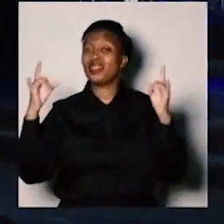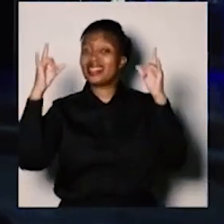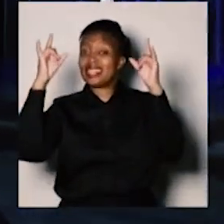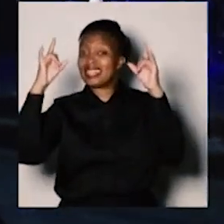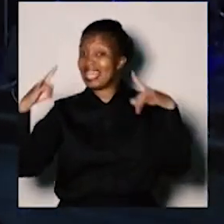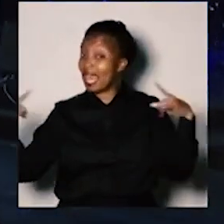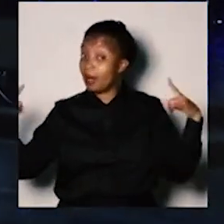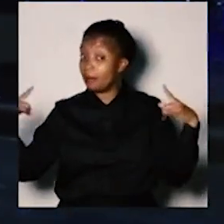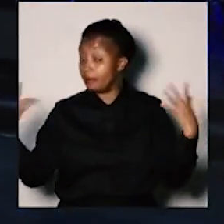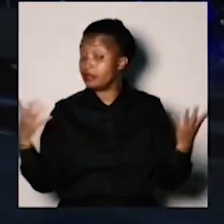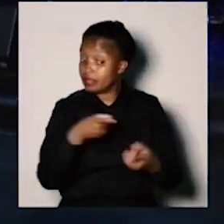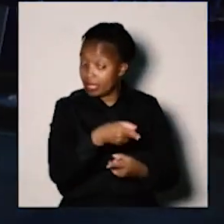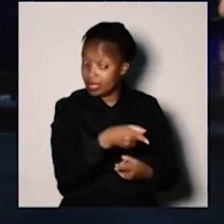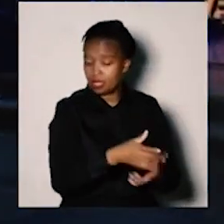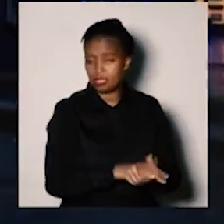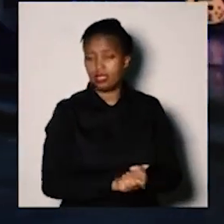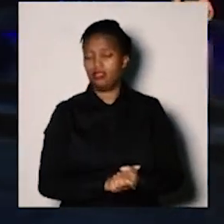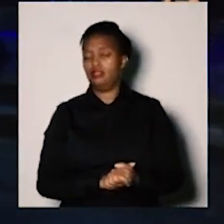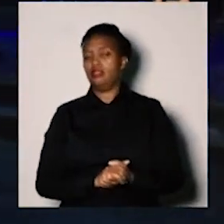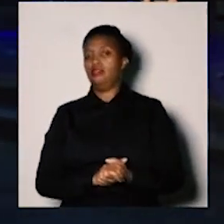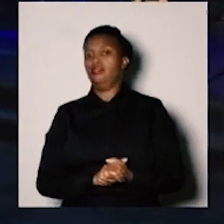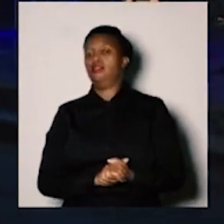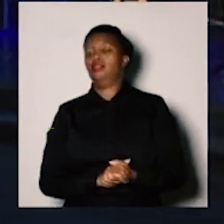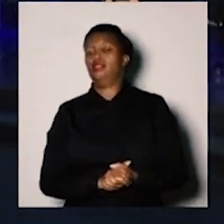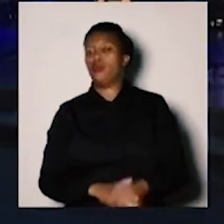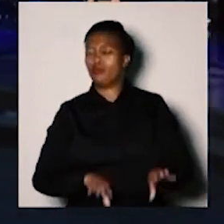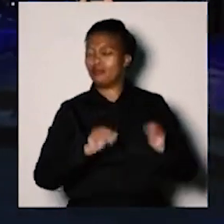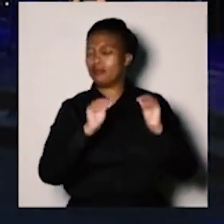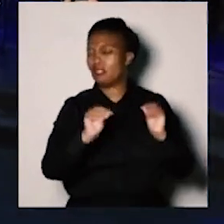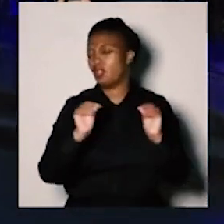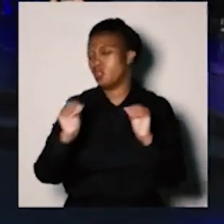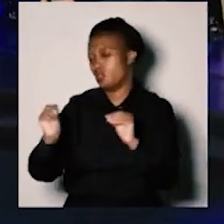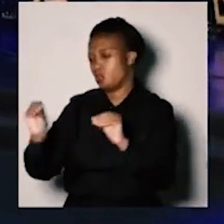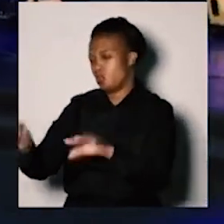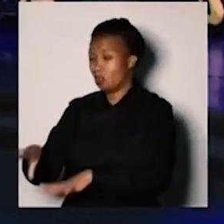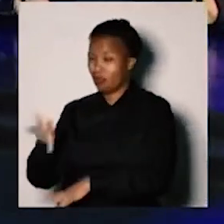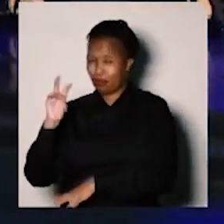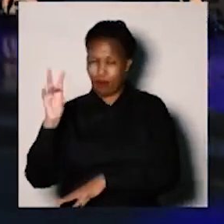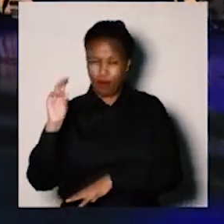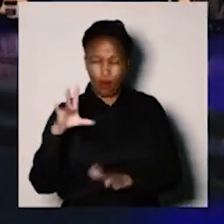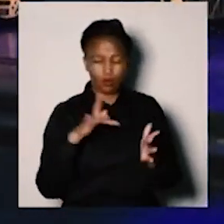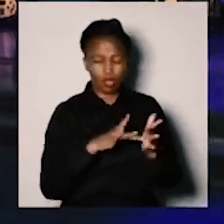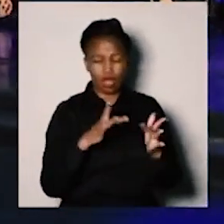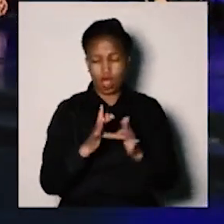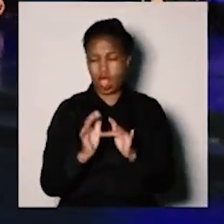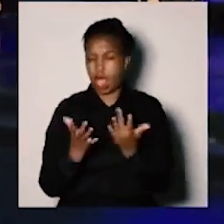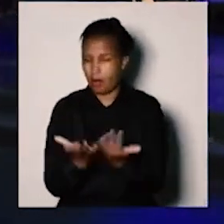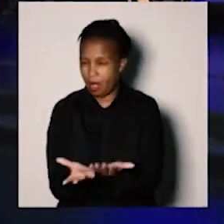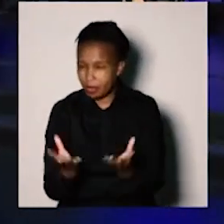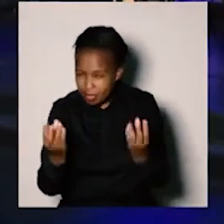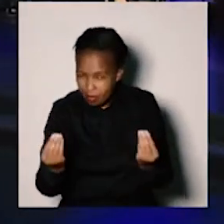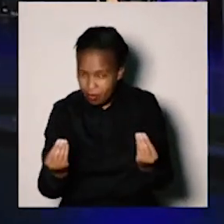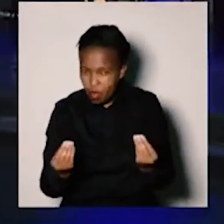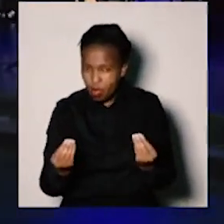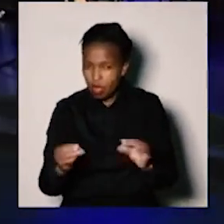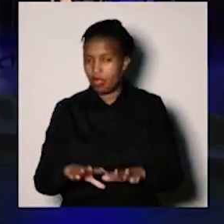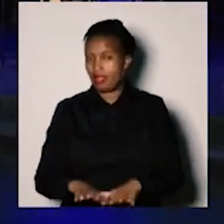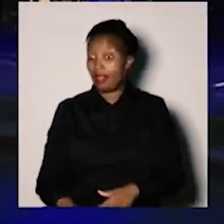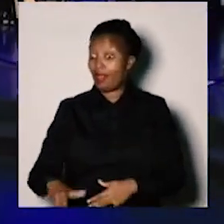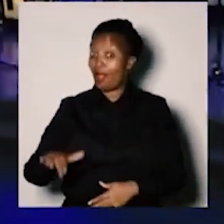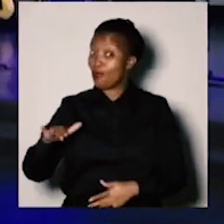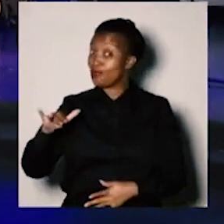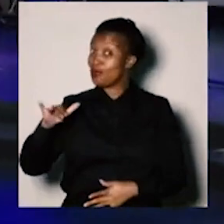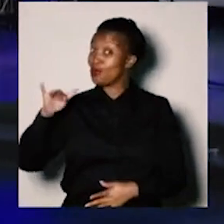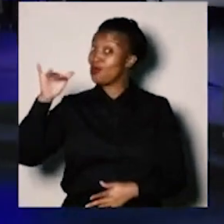Niko Mazwi. We were there in this youth club and being taught, and every Wednesday there was a Bible study. And I started growing. And